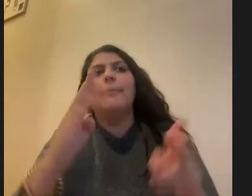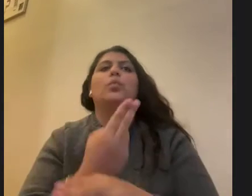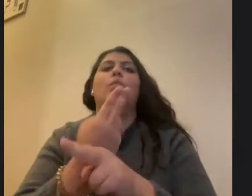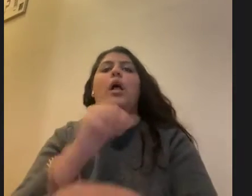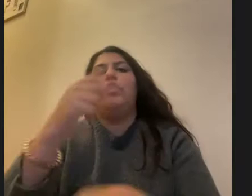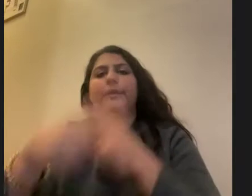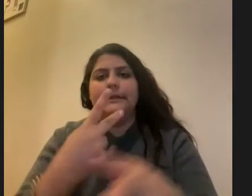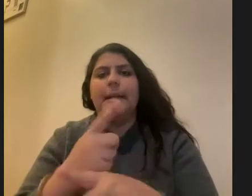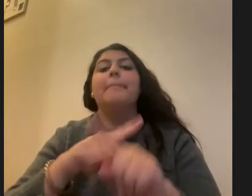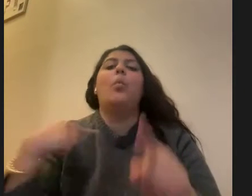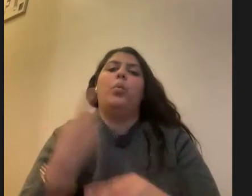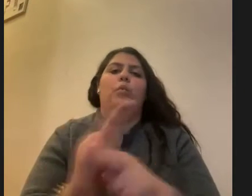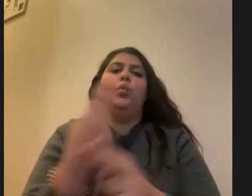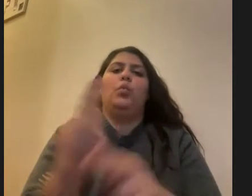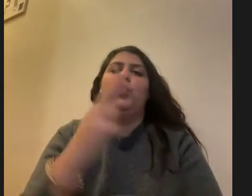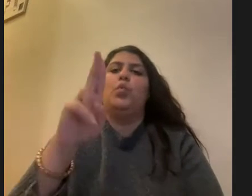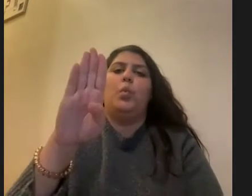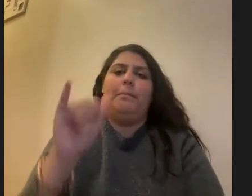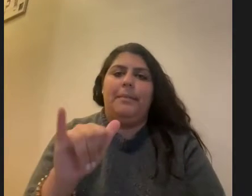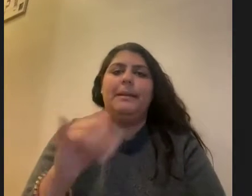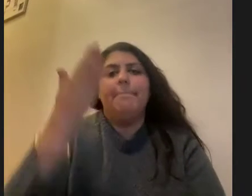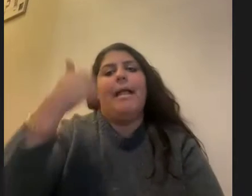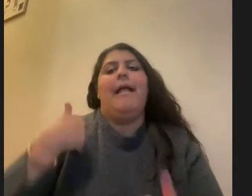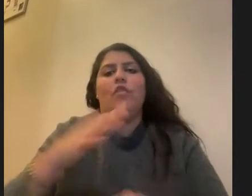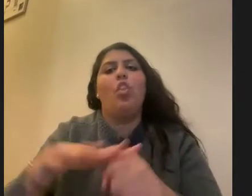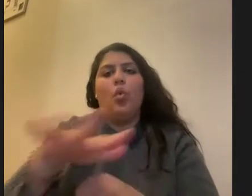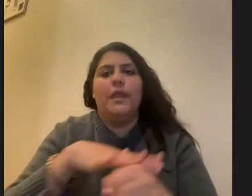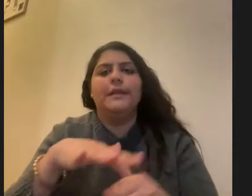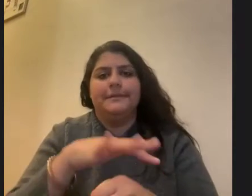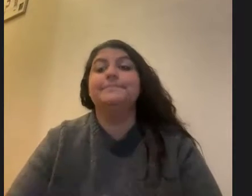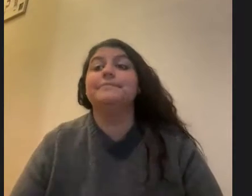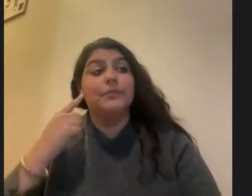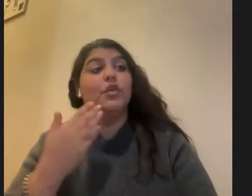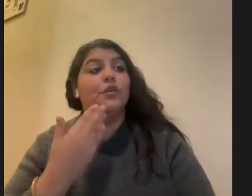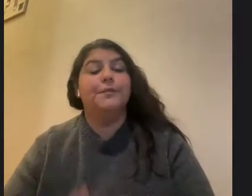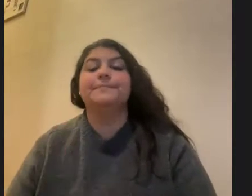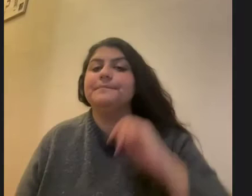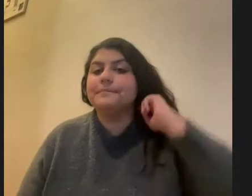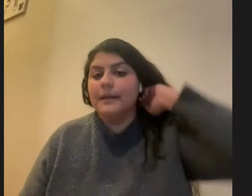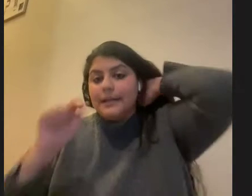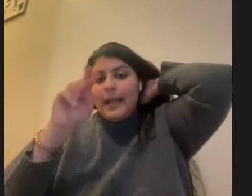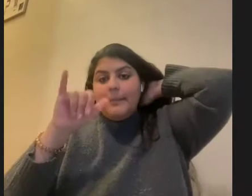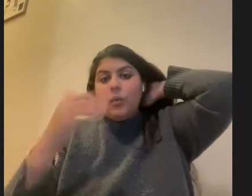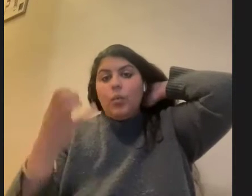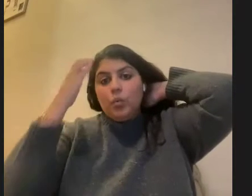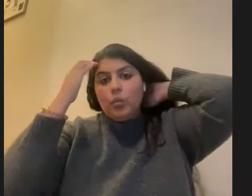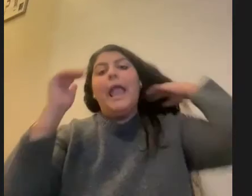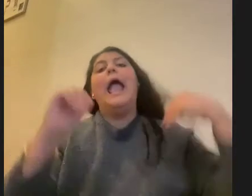use ruby octopuses because we just have them locally. Sounds good. Tammy Mhm. wants to know, how do octopuses